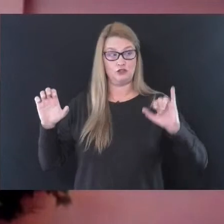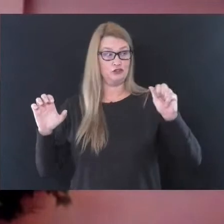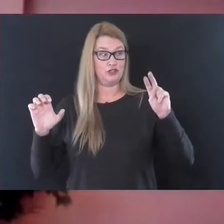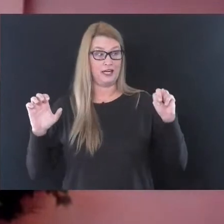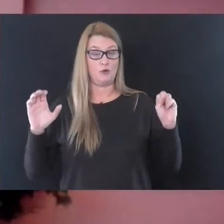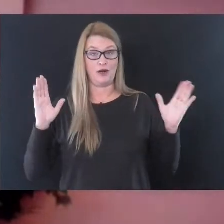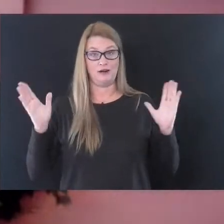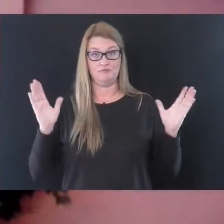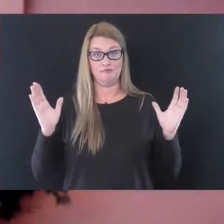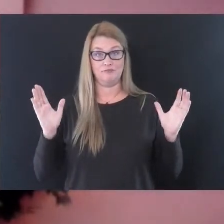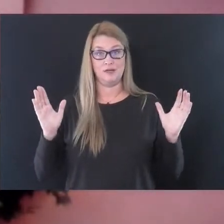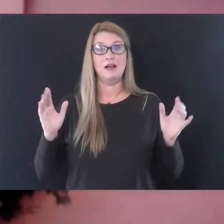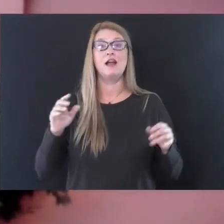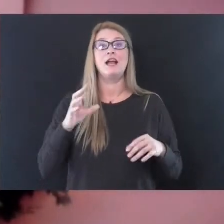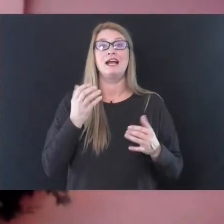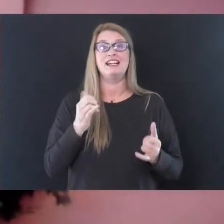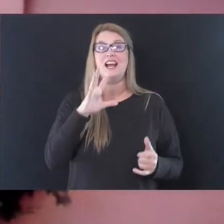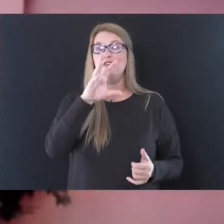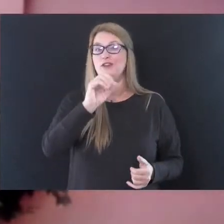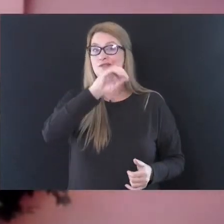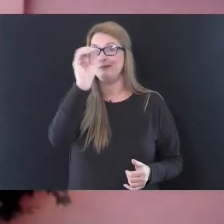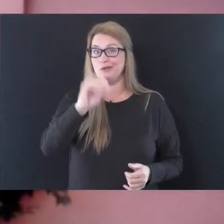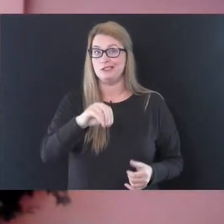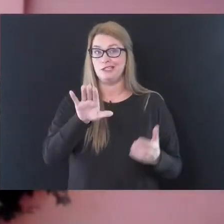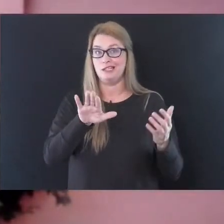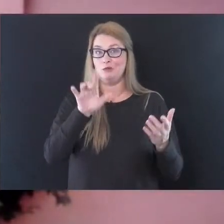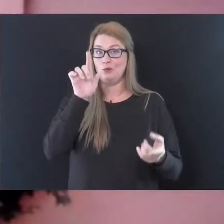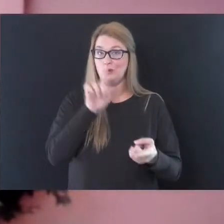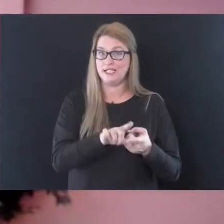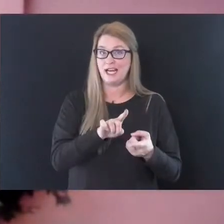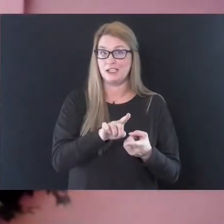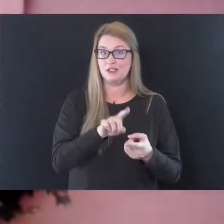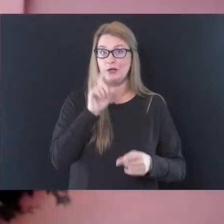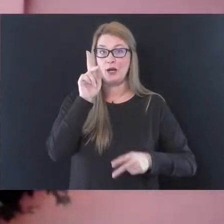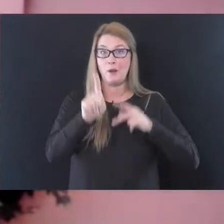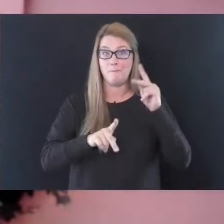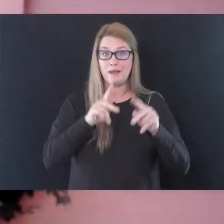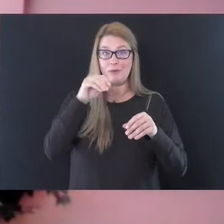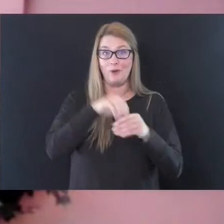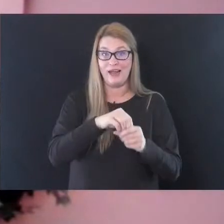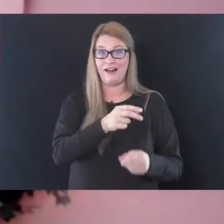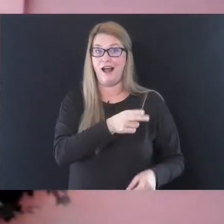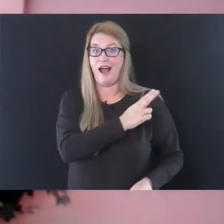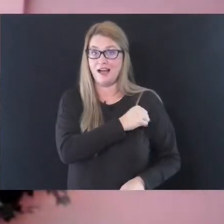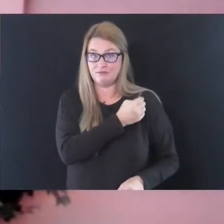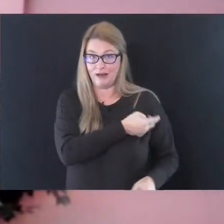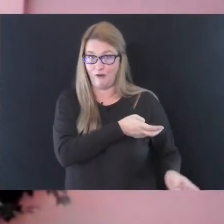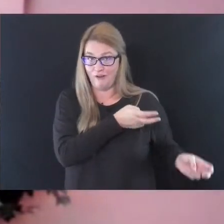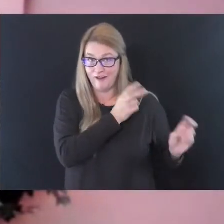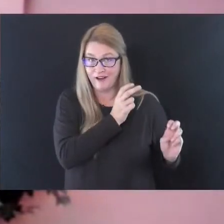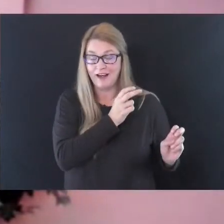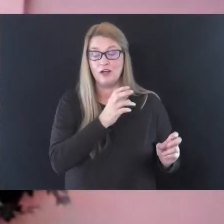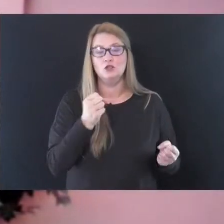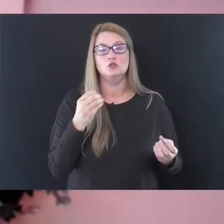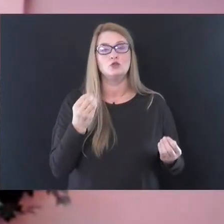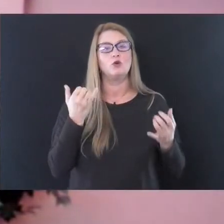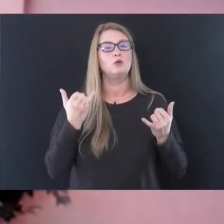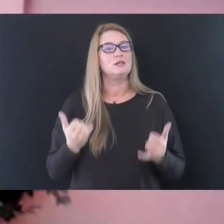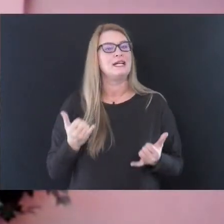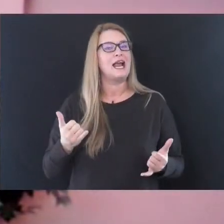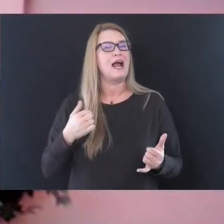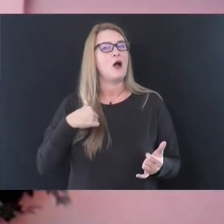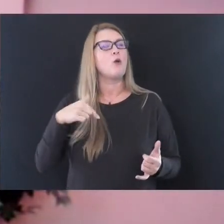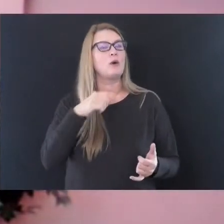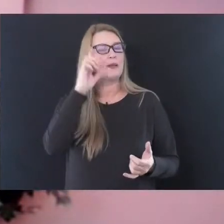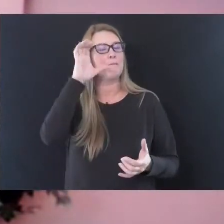seen an over 50% reduction in the number of people with COVID-19 in hospitals, which we do believe is